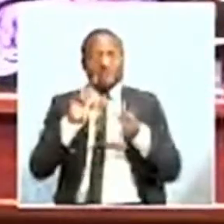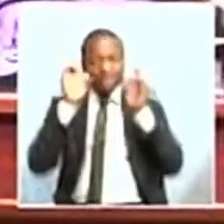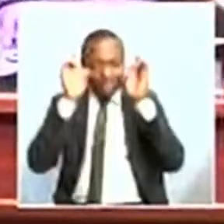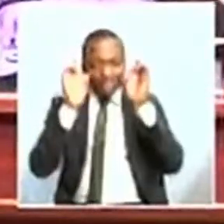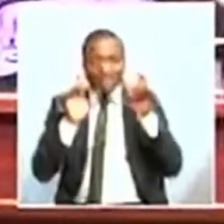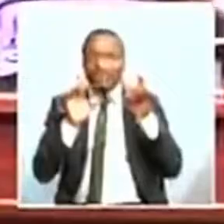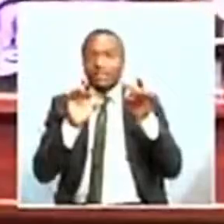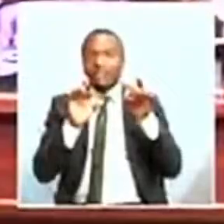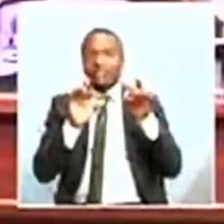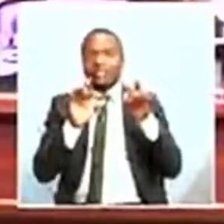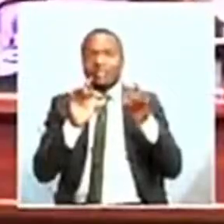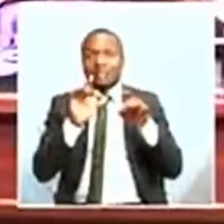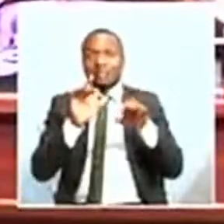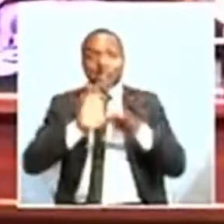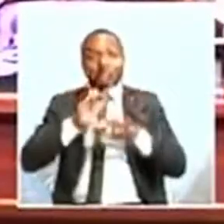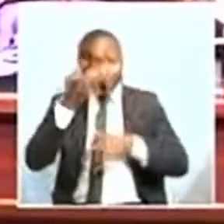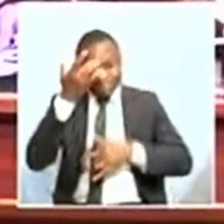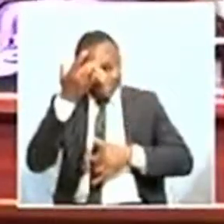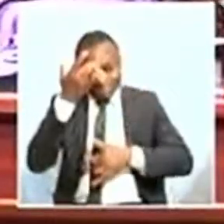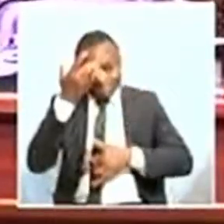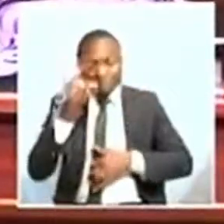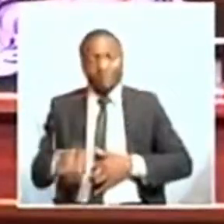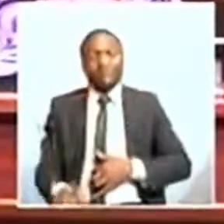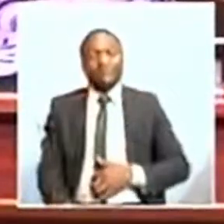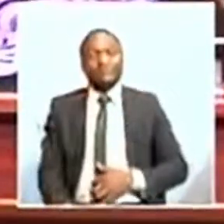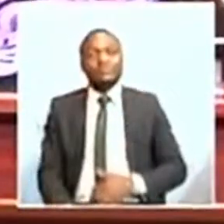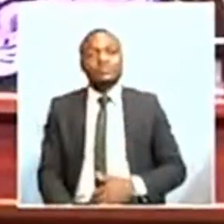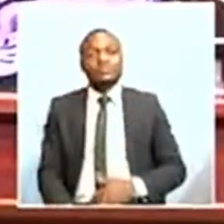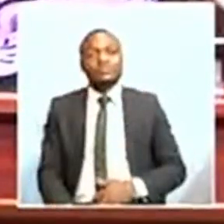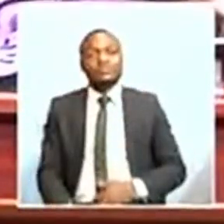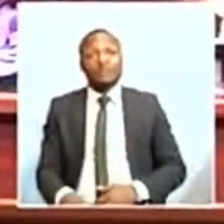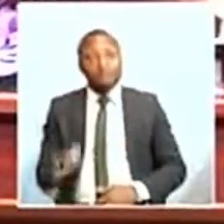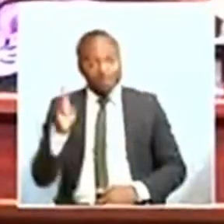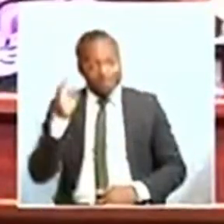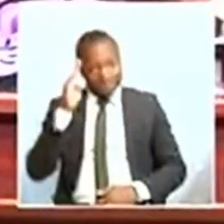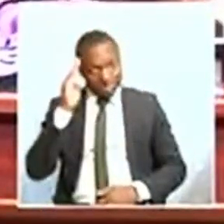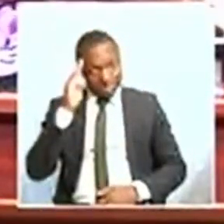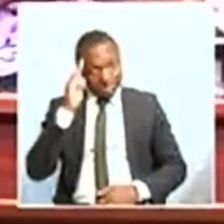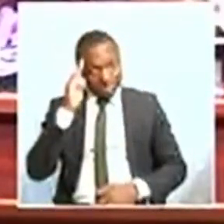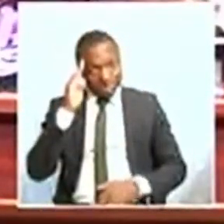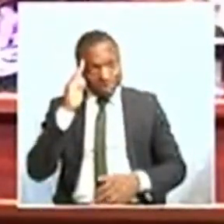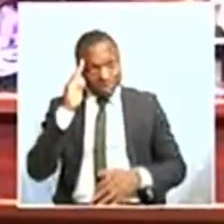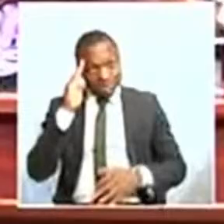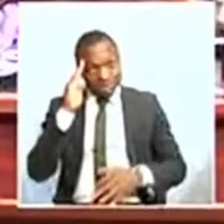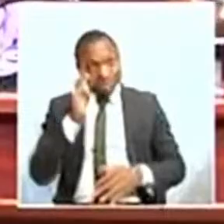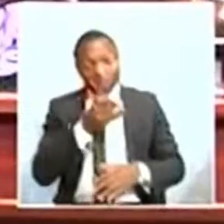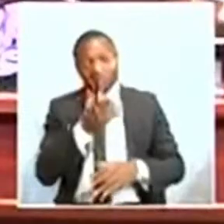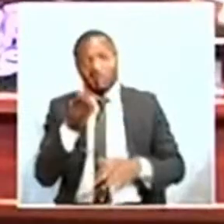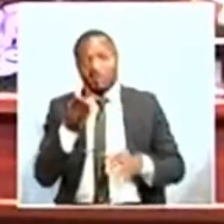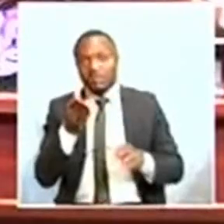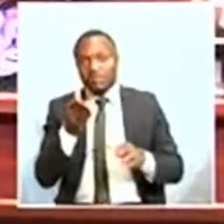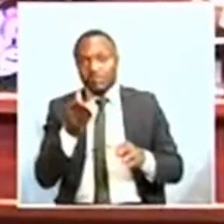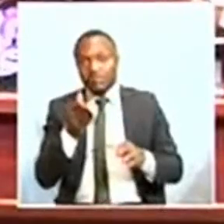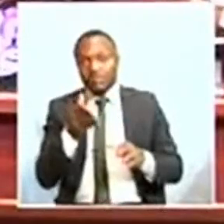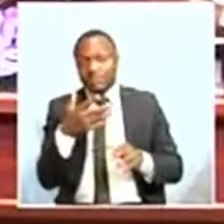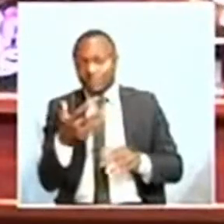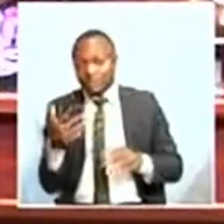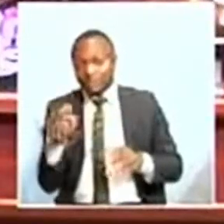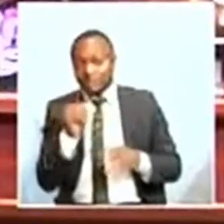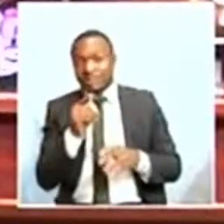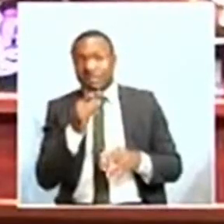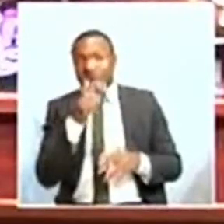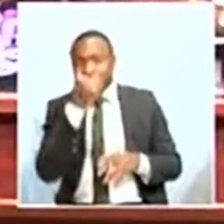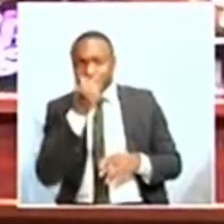Be aware and seek medical attention promptly. Know the symptoms of Mpox, that is, which include